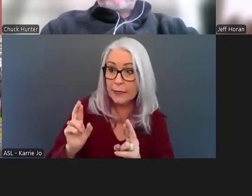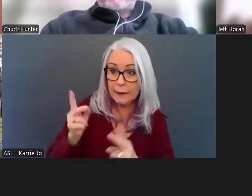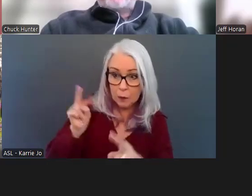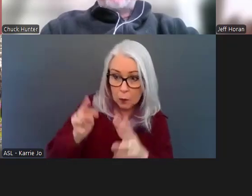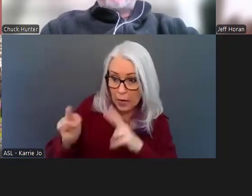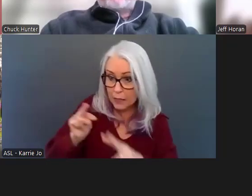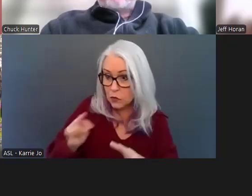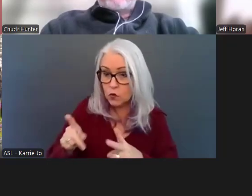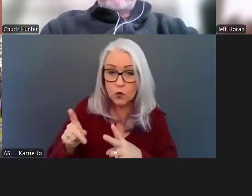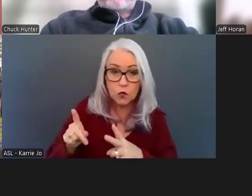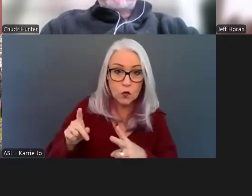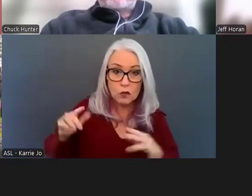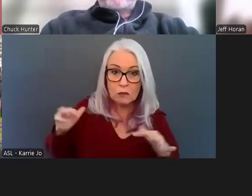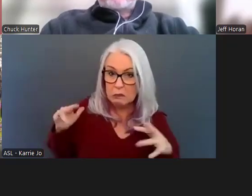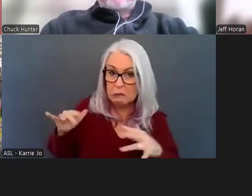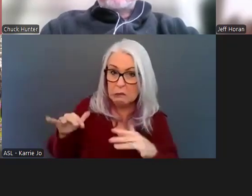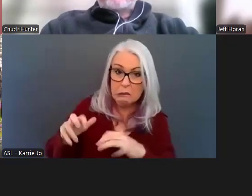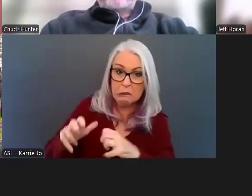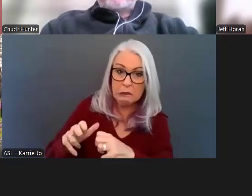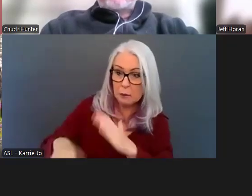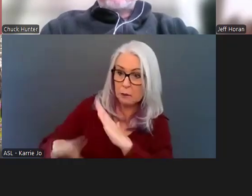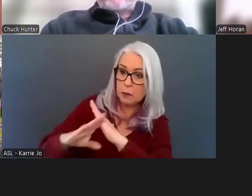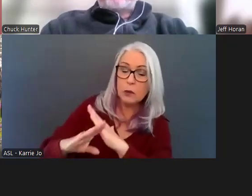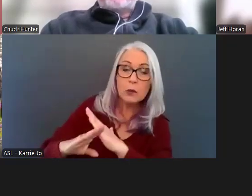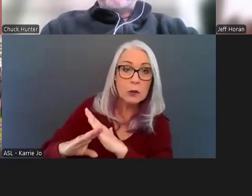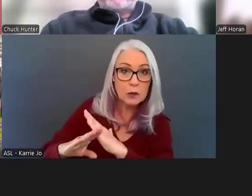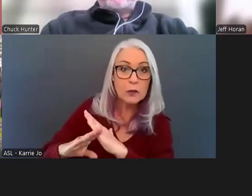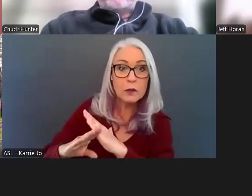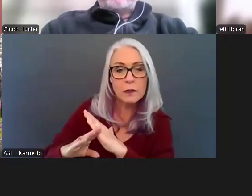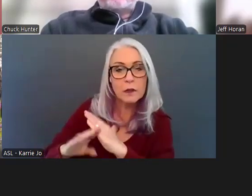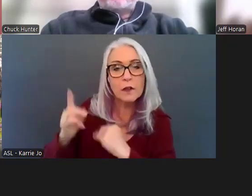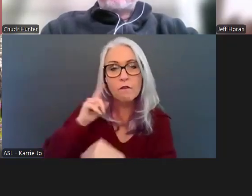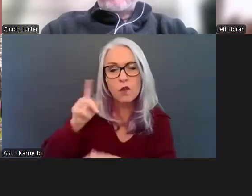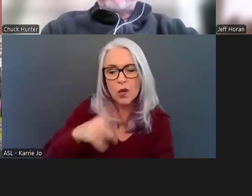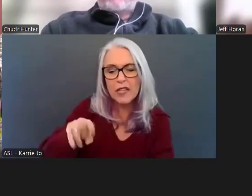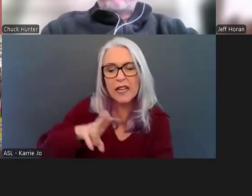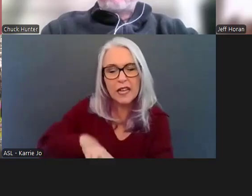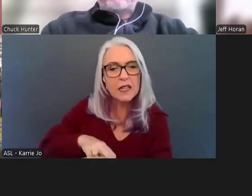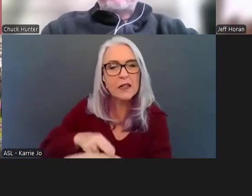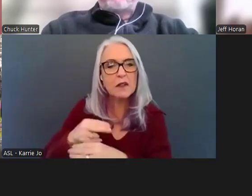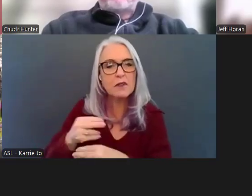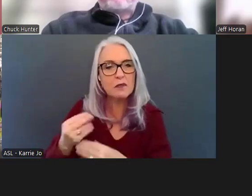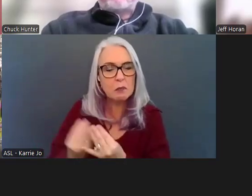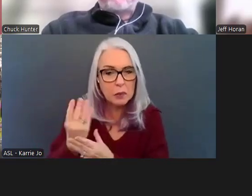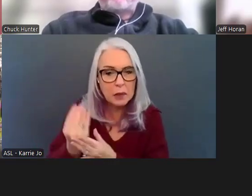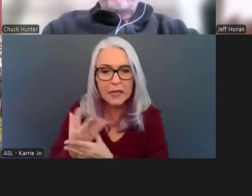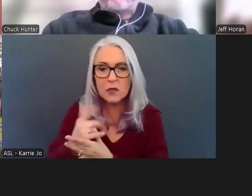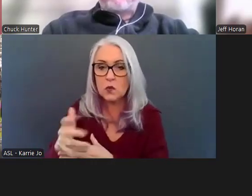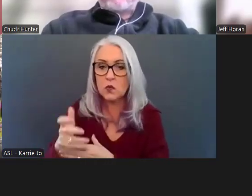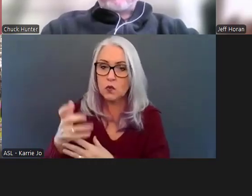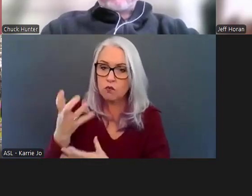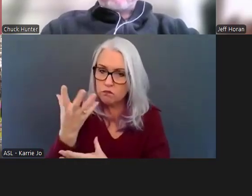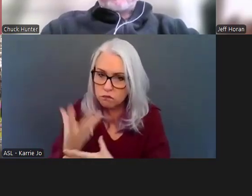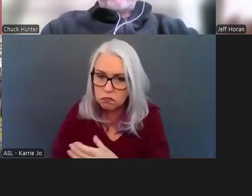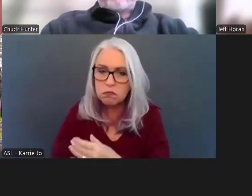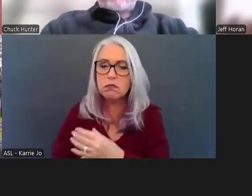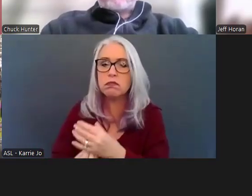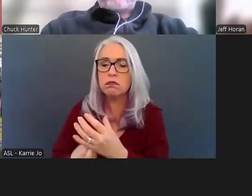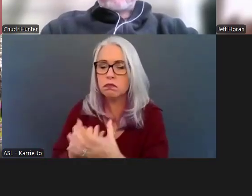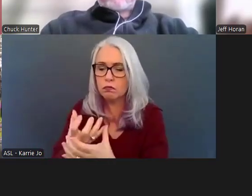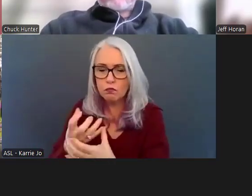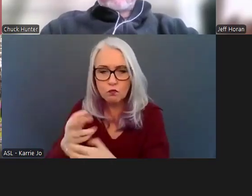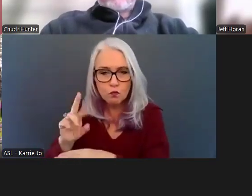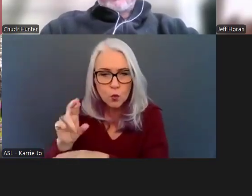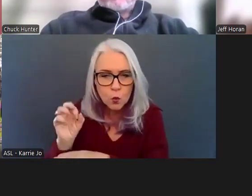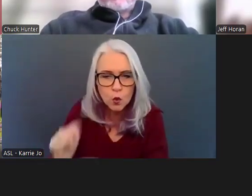combat the invasives to allow the, native vegetation to grab hold and so forth. But you got a